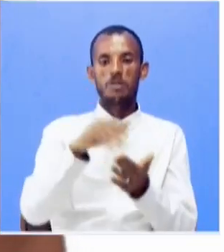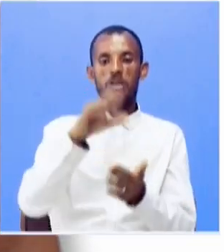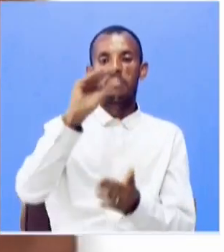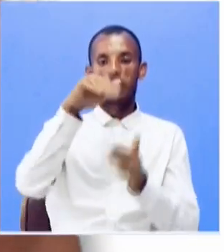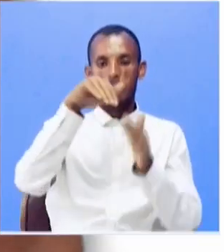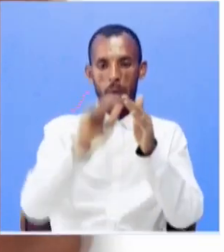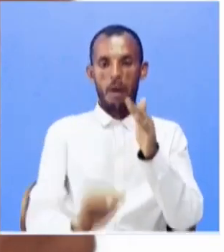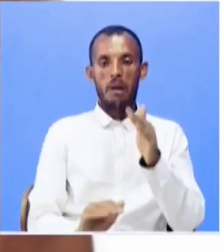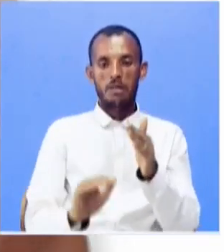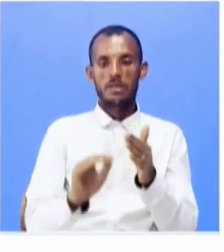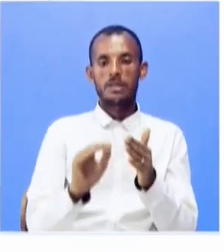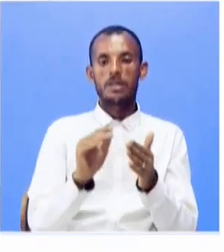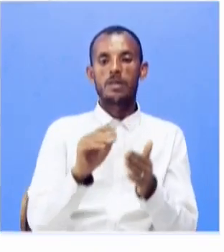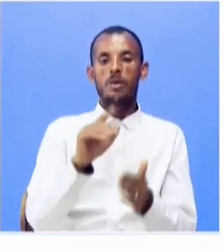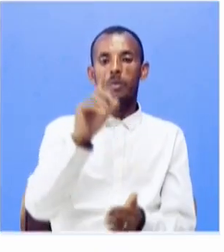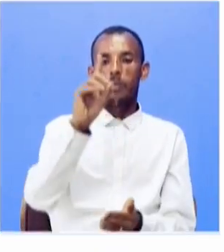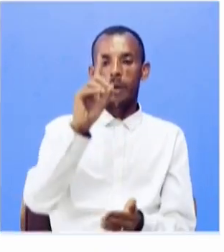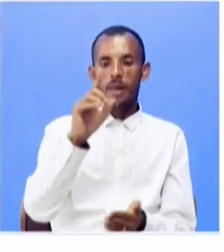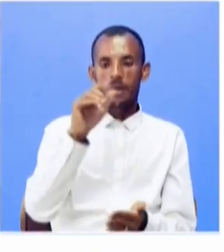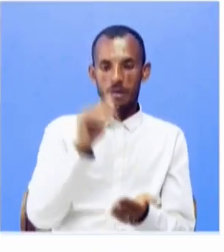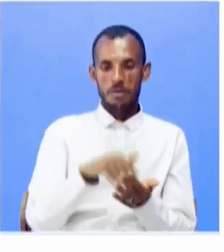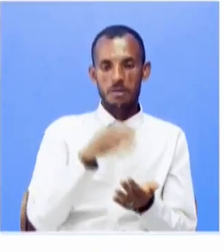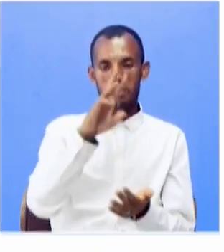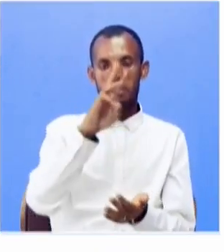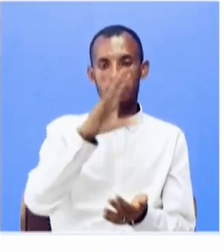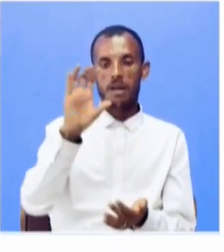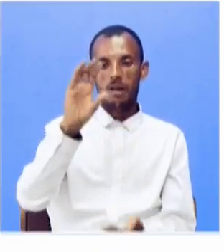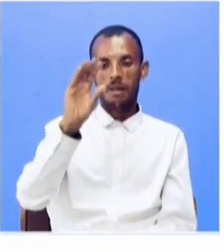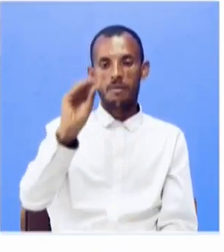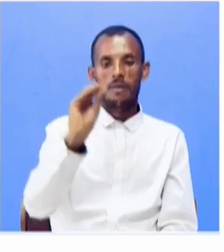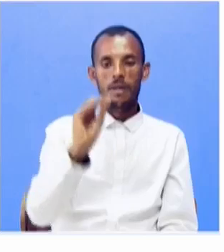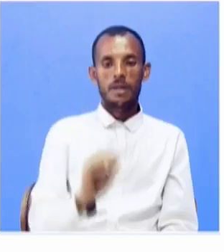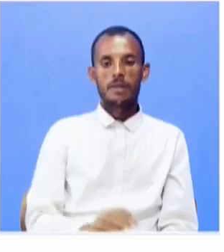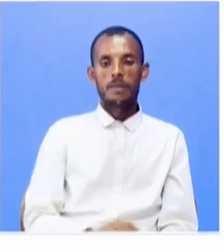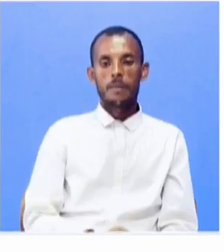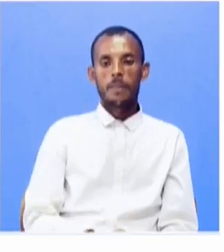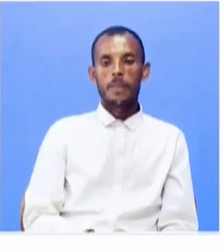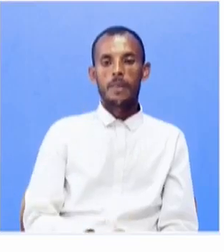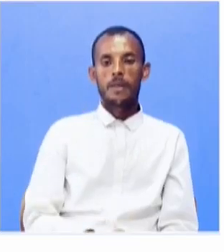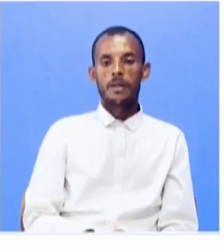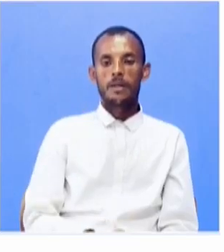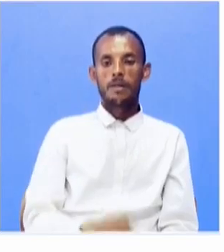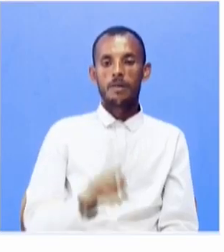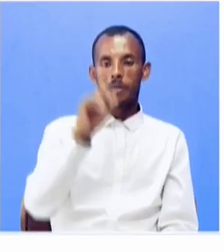this one will be the income which is found on this interval. 3,000 minus